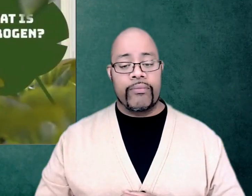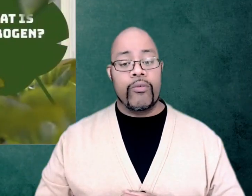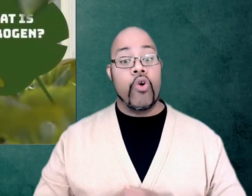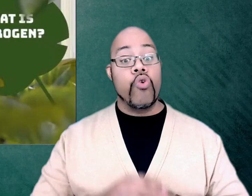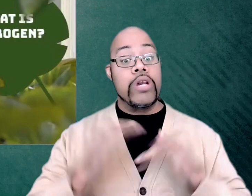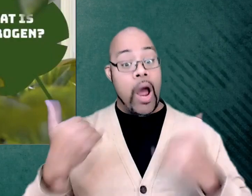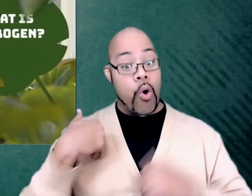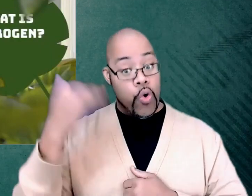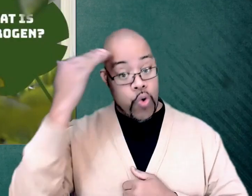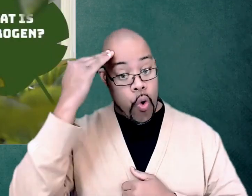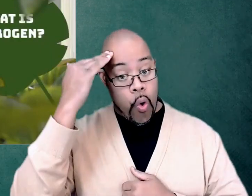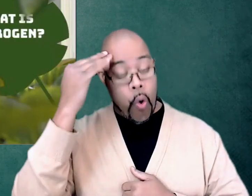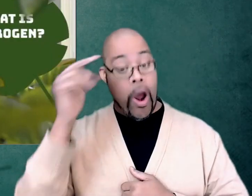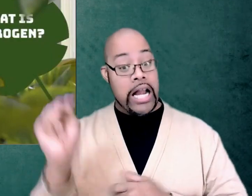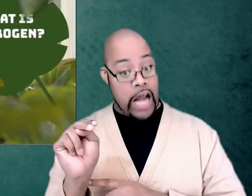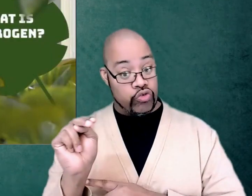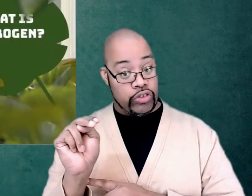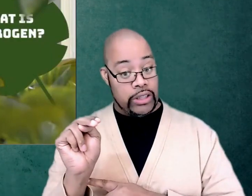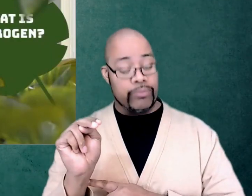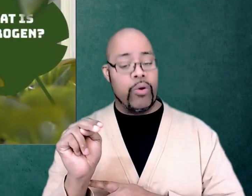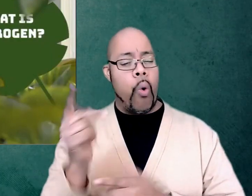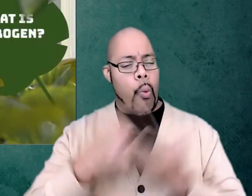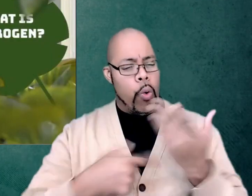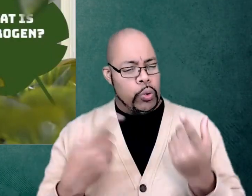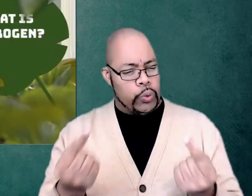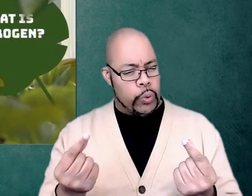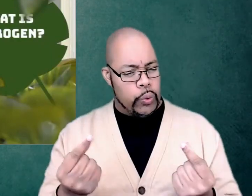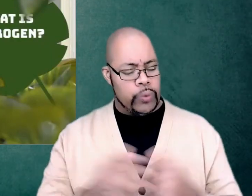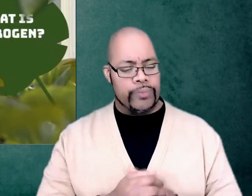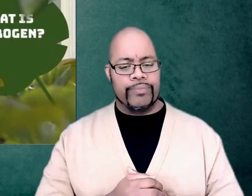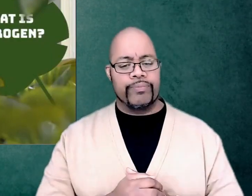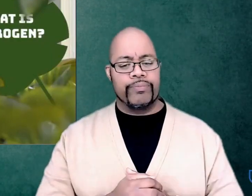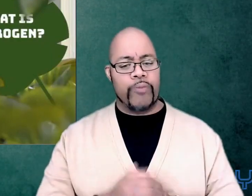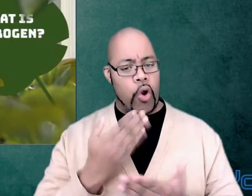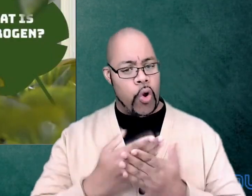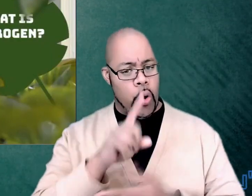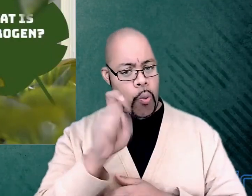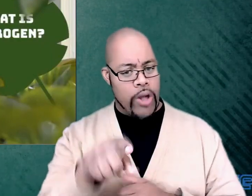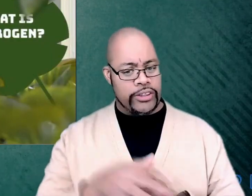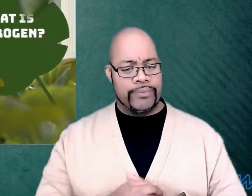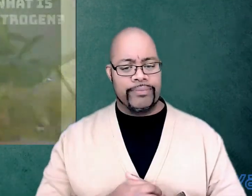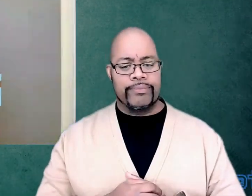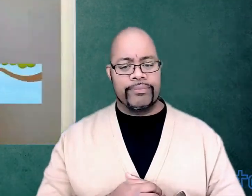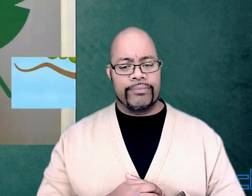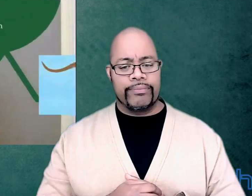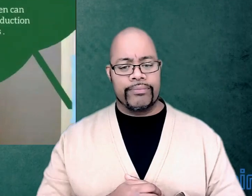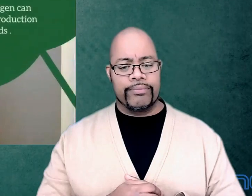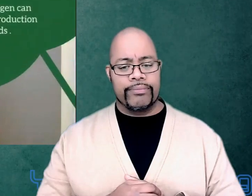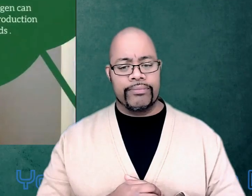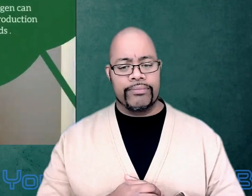Great. Now we know what nitrogen is, but what does it do? Great question.